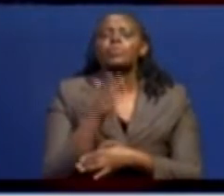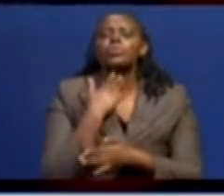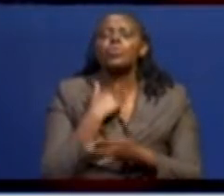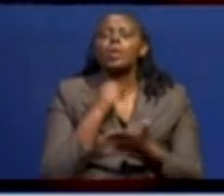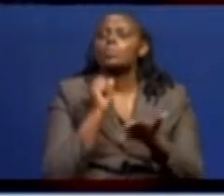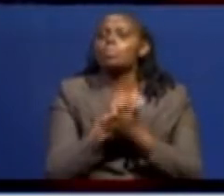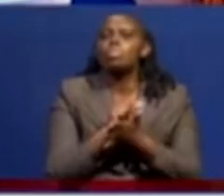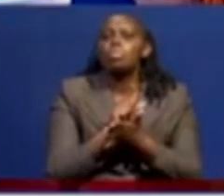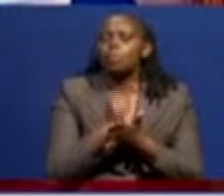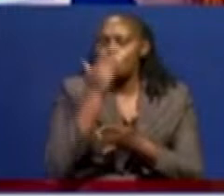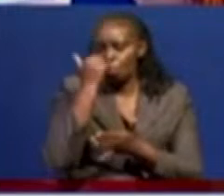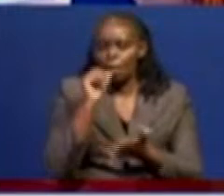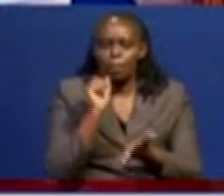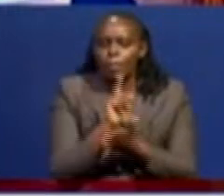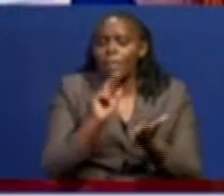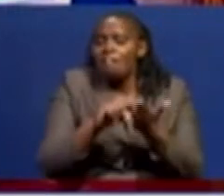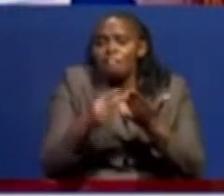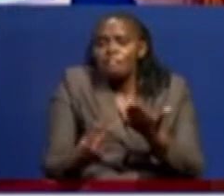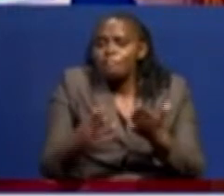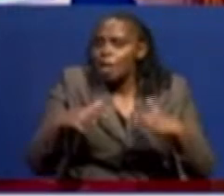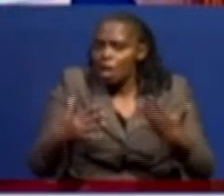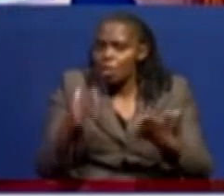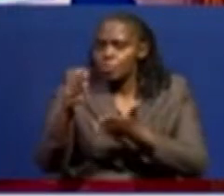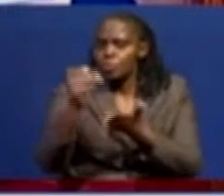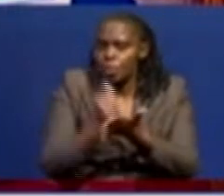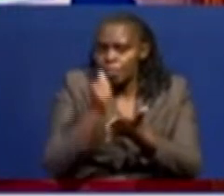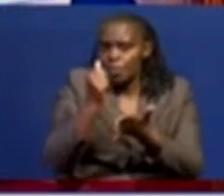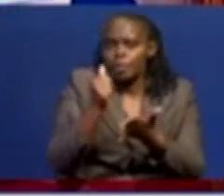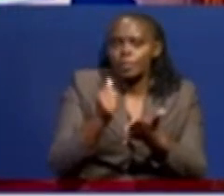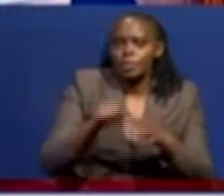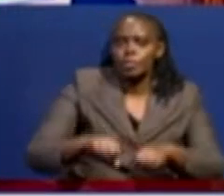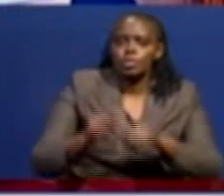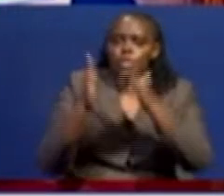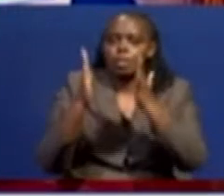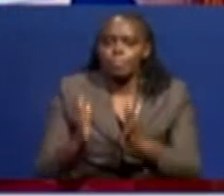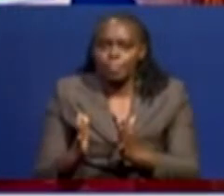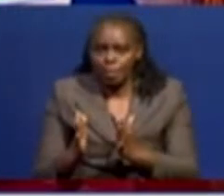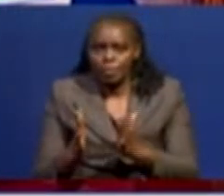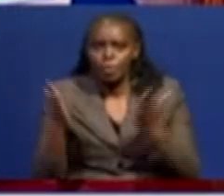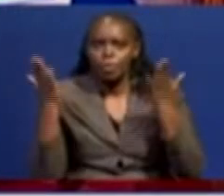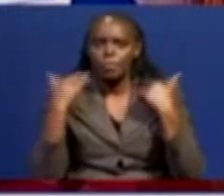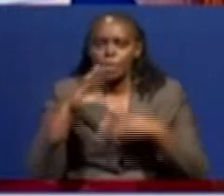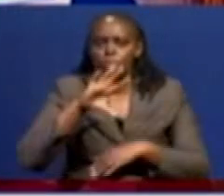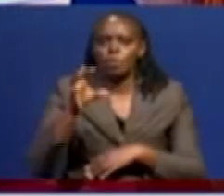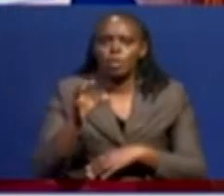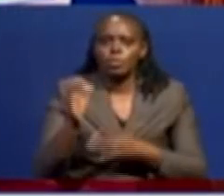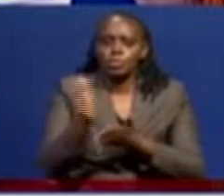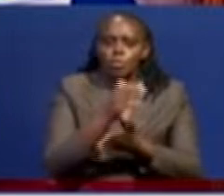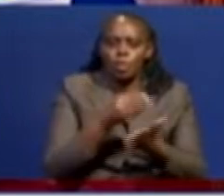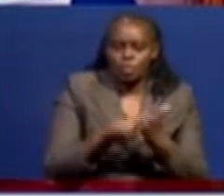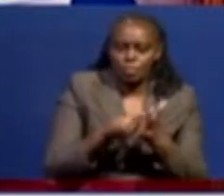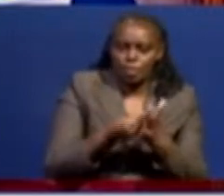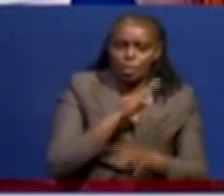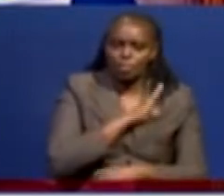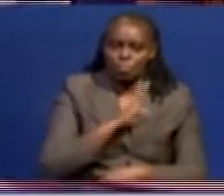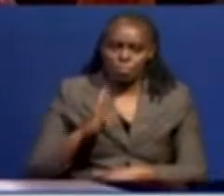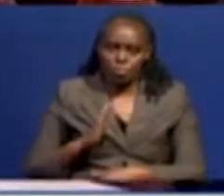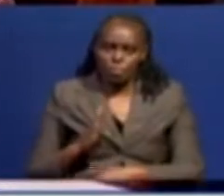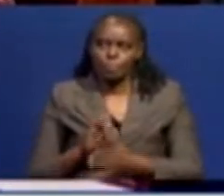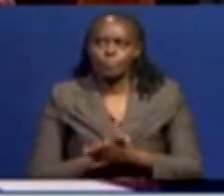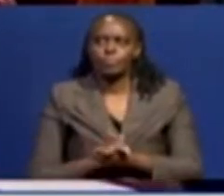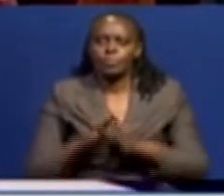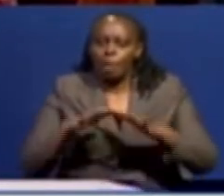be removed from office on that basis? How has she failed to appoint the chairperson of Meru County Revenue